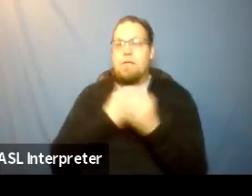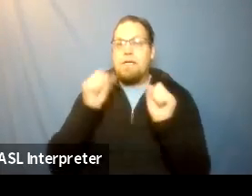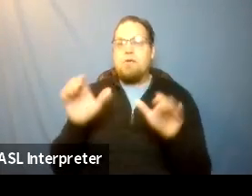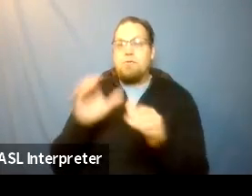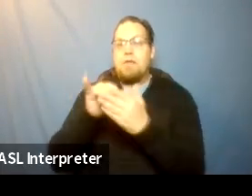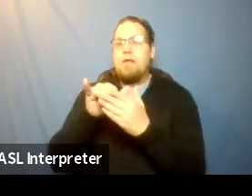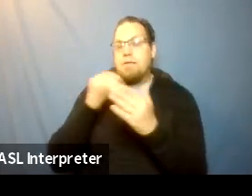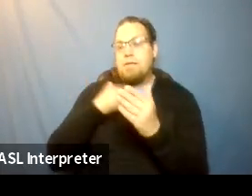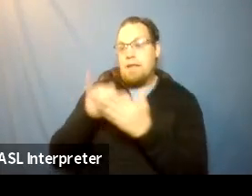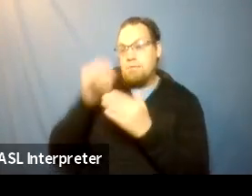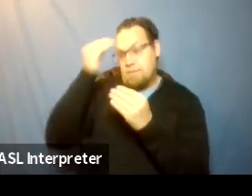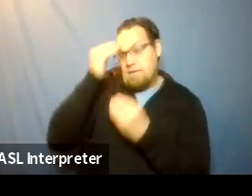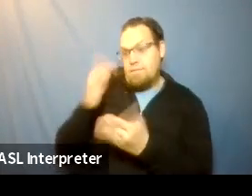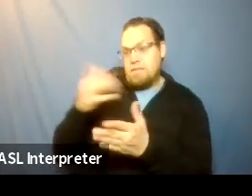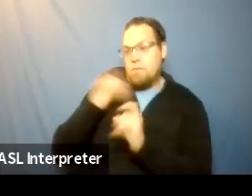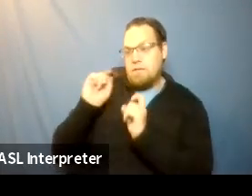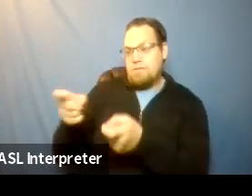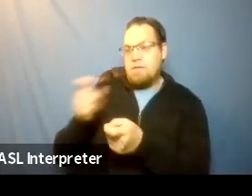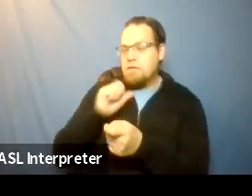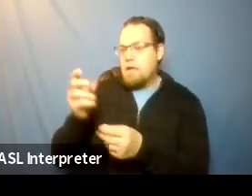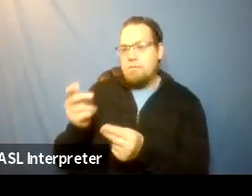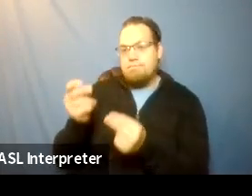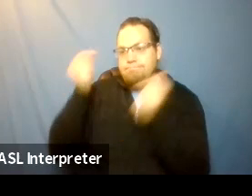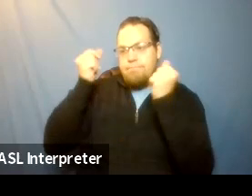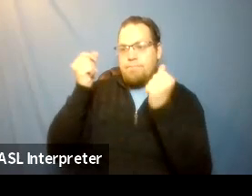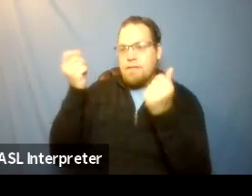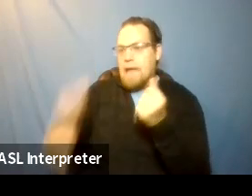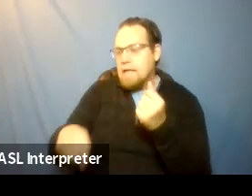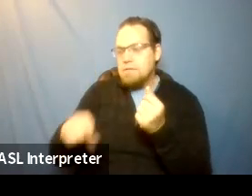direction that I would send them. It's not an automatic. It's a